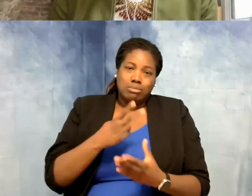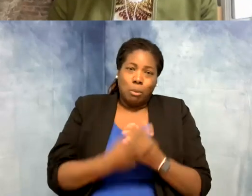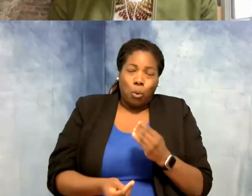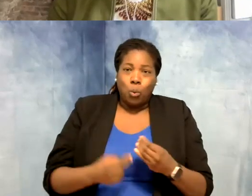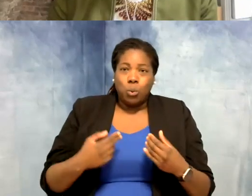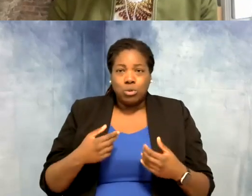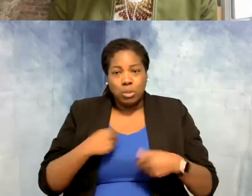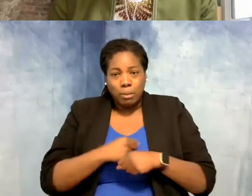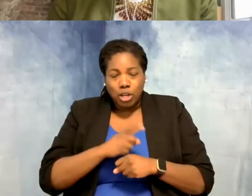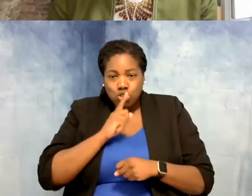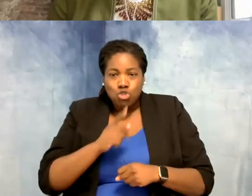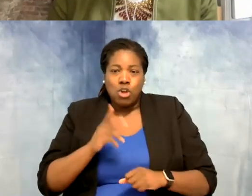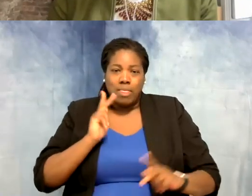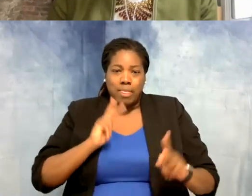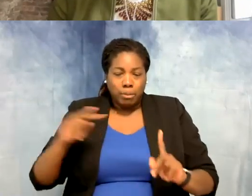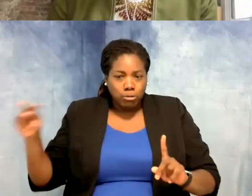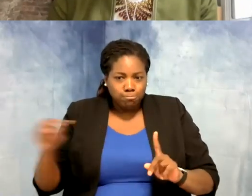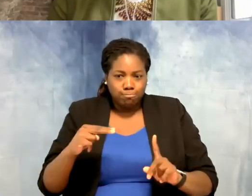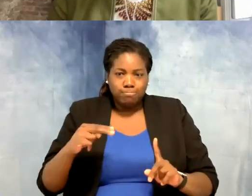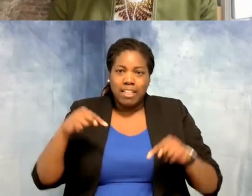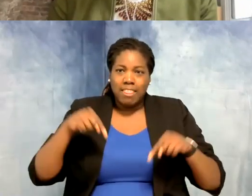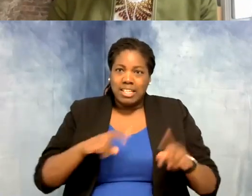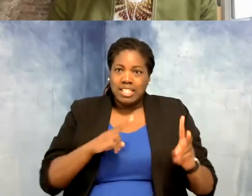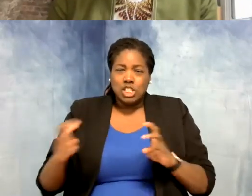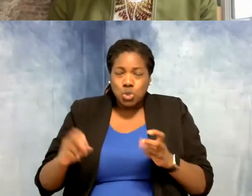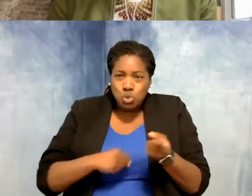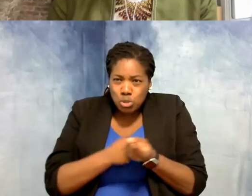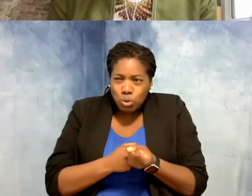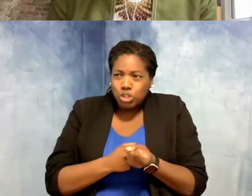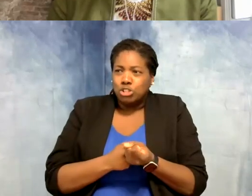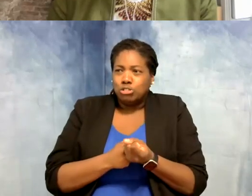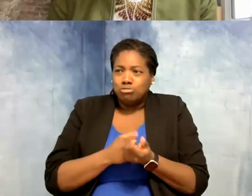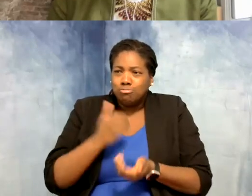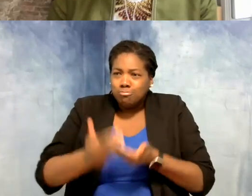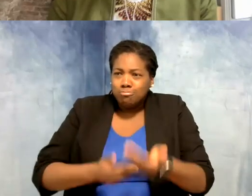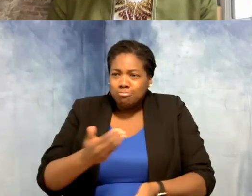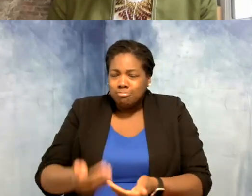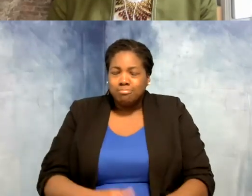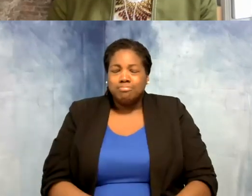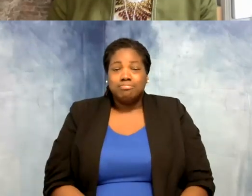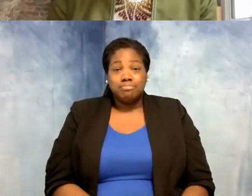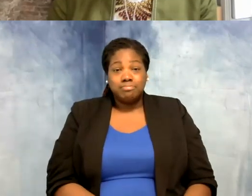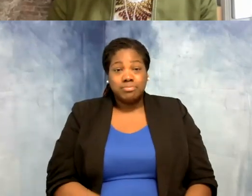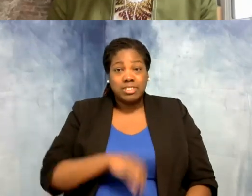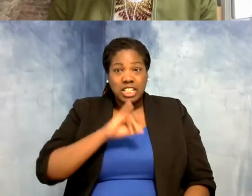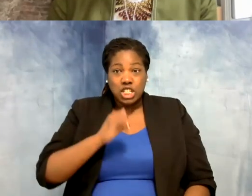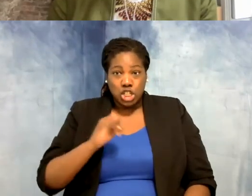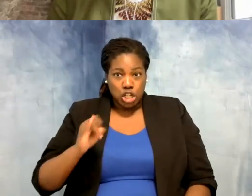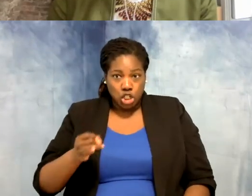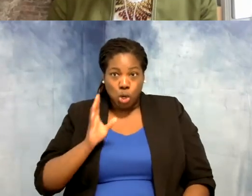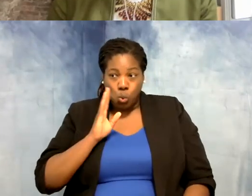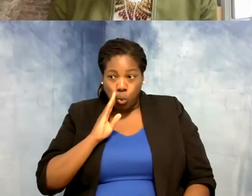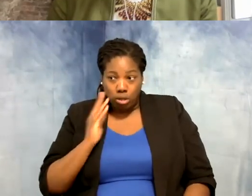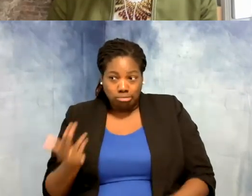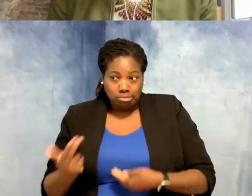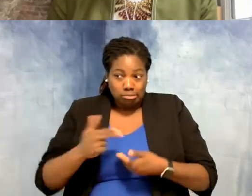to bring attention to this issue. And so we are with you every step of the way. JJ will, in fact, be joining us